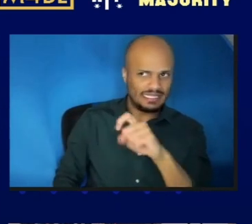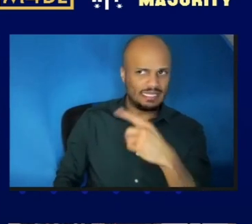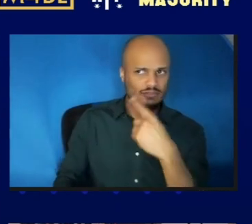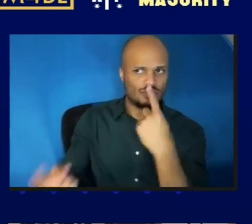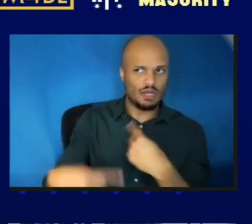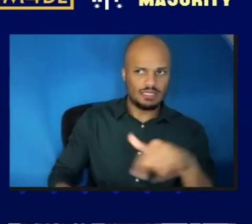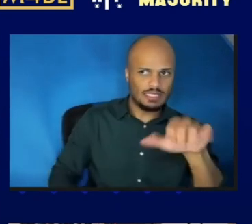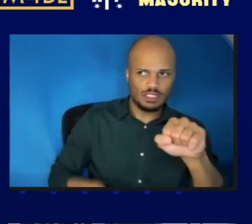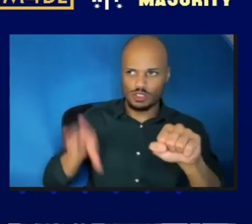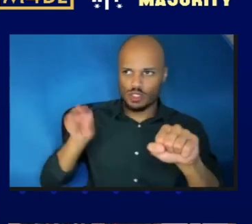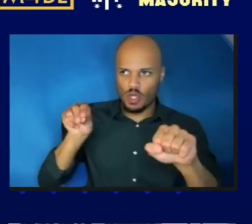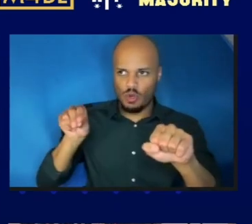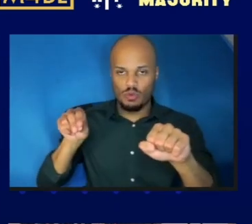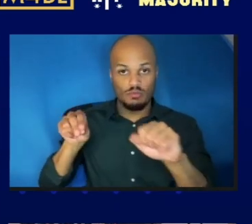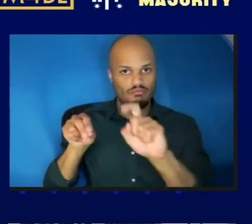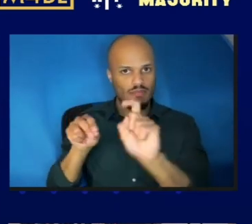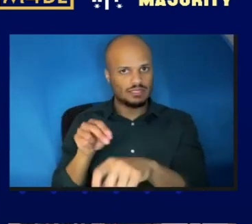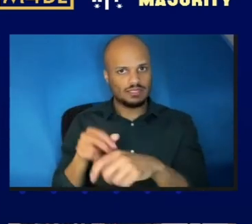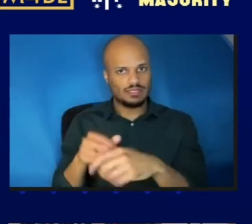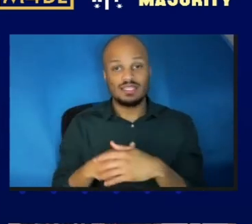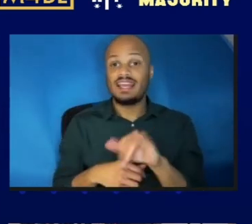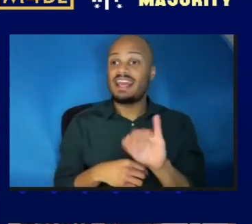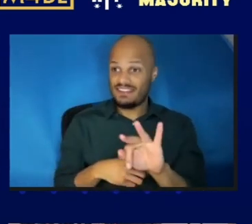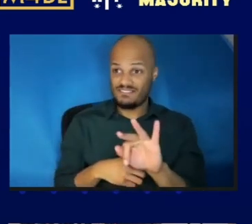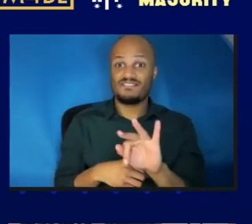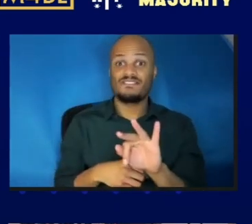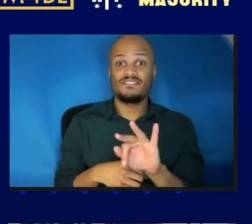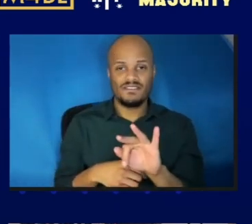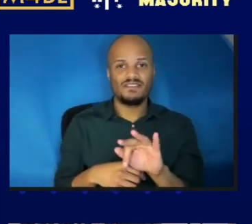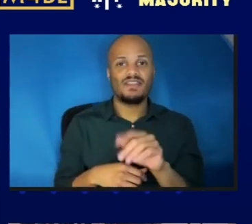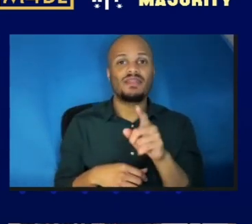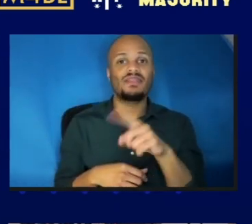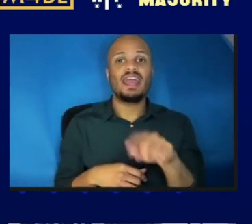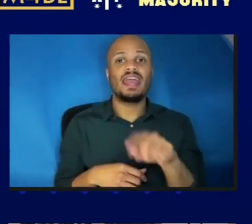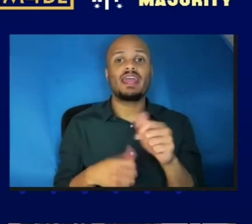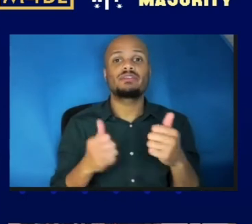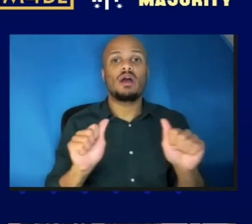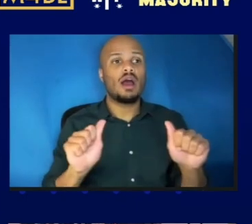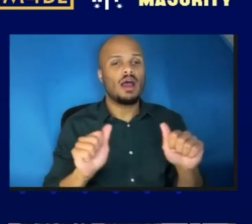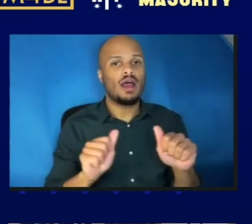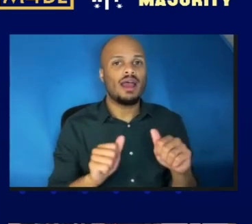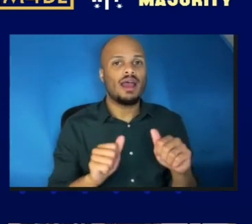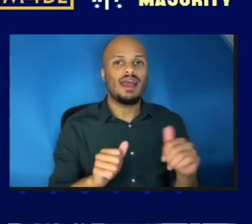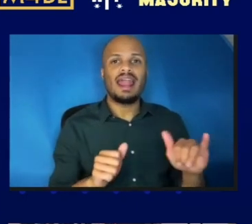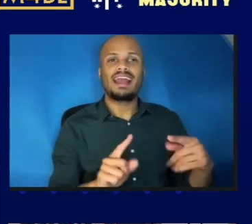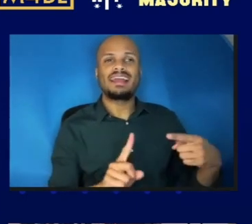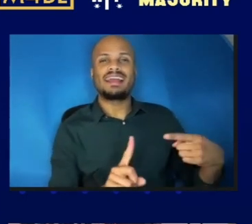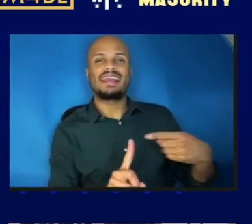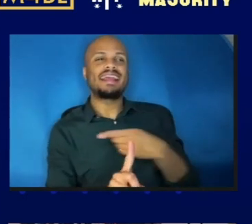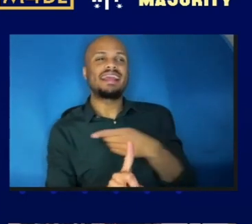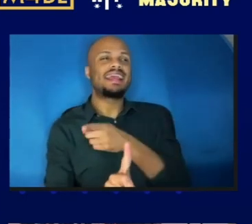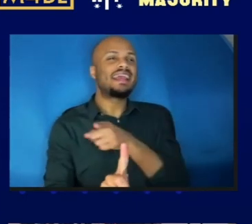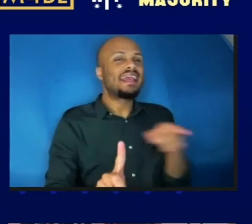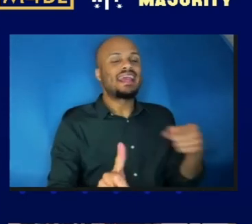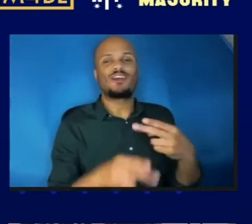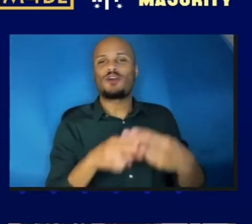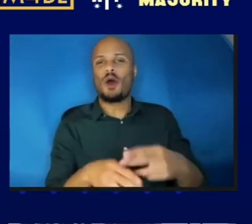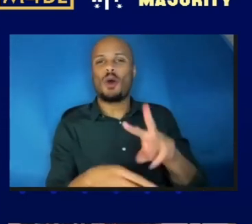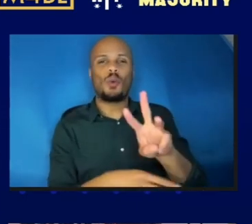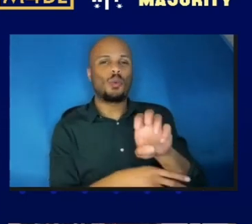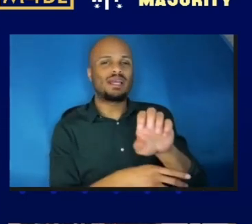your agenda. And so if they do some of this kind of dancing, weaseling, we like to say,